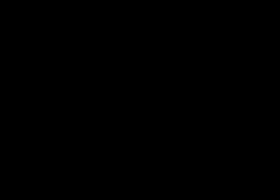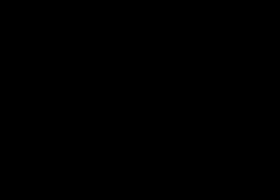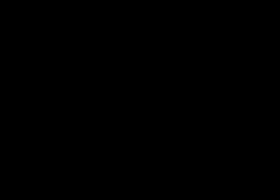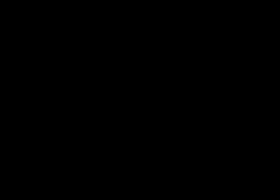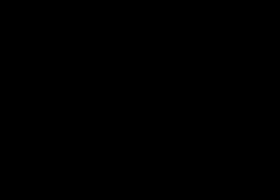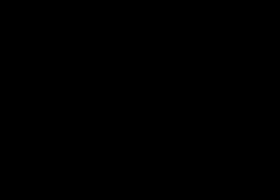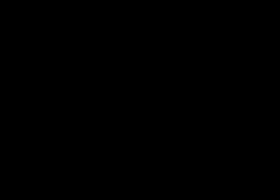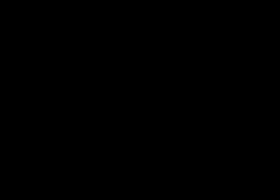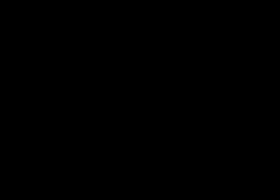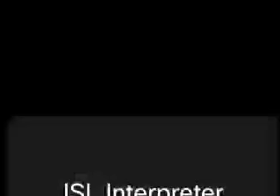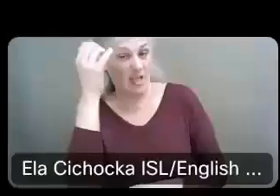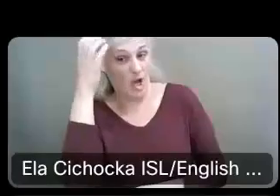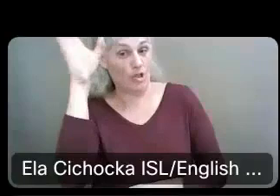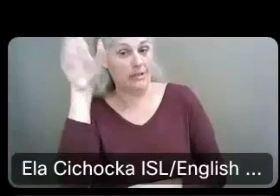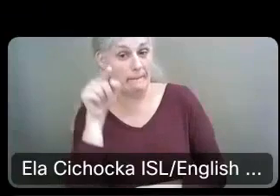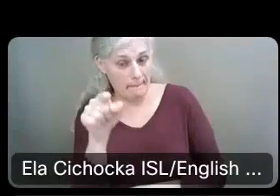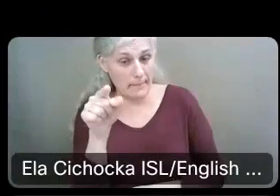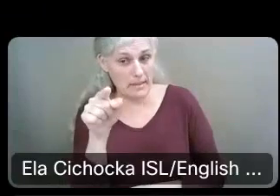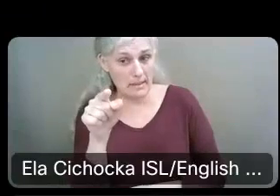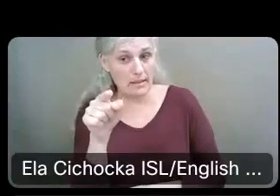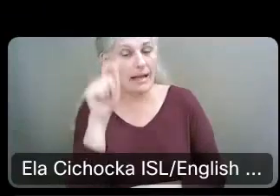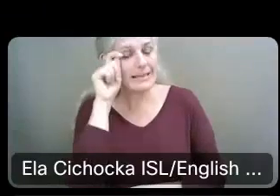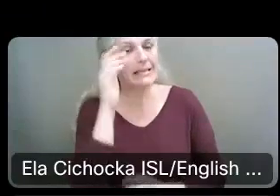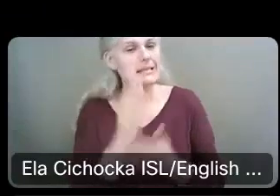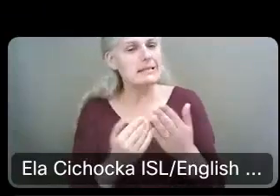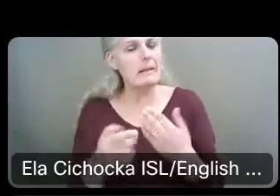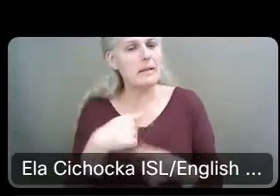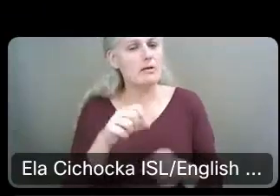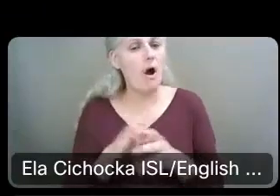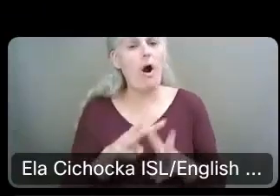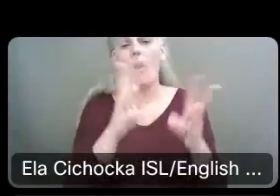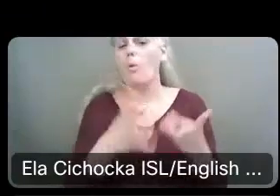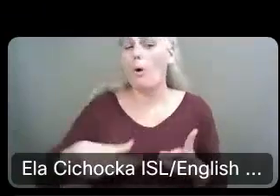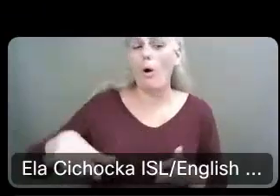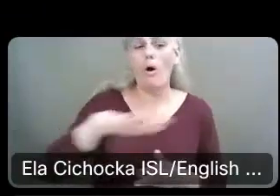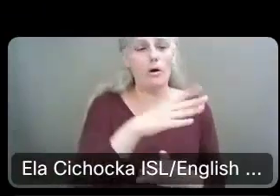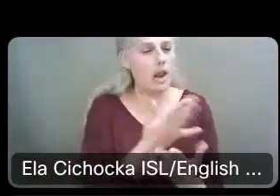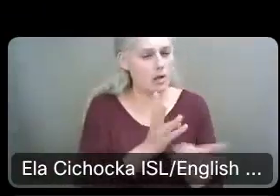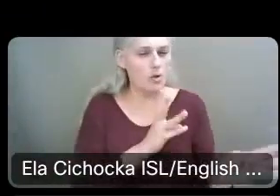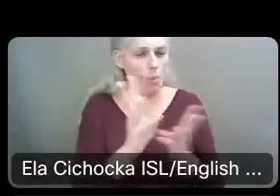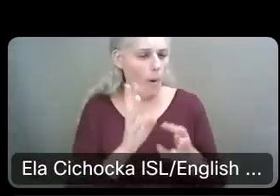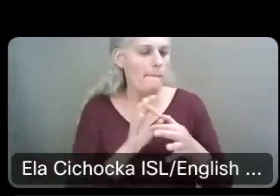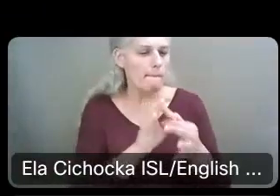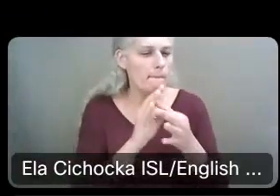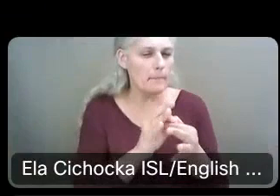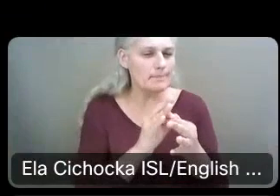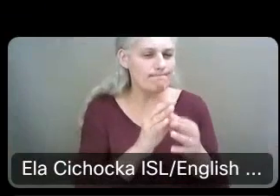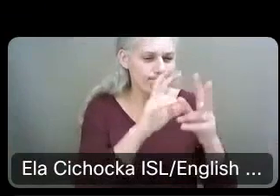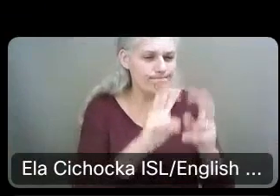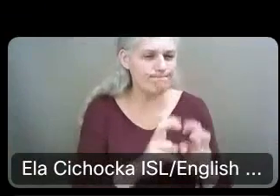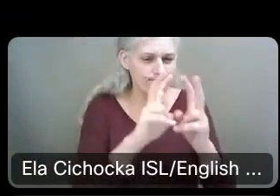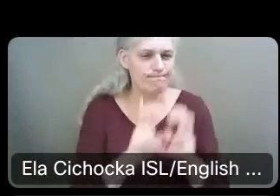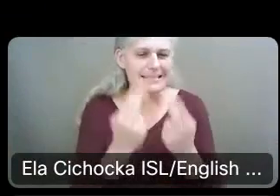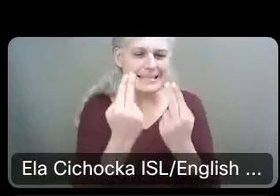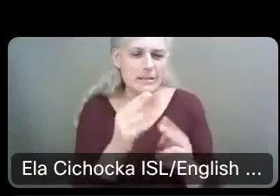recent concept, and it's something I think that all over the world there's a lot of work to be done on yet. And